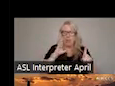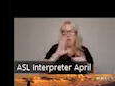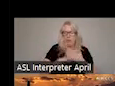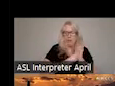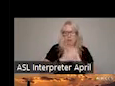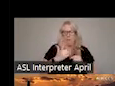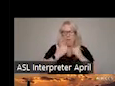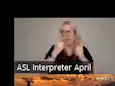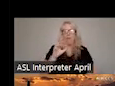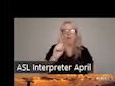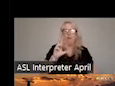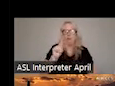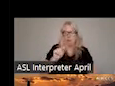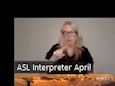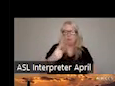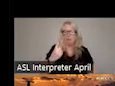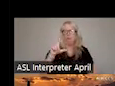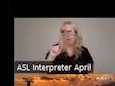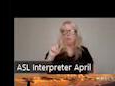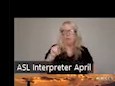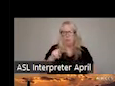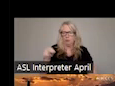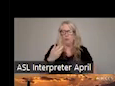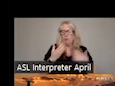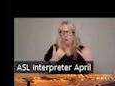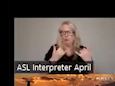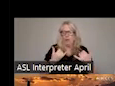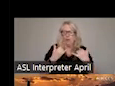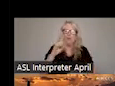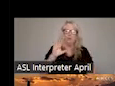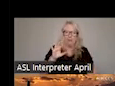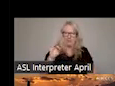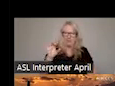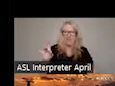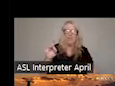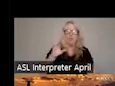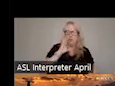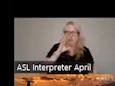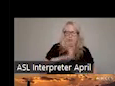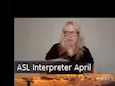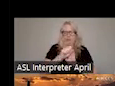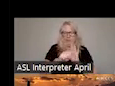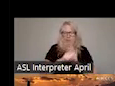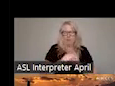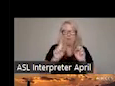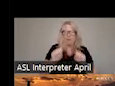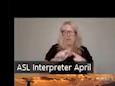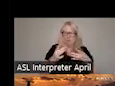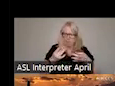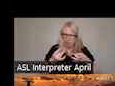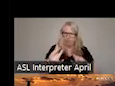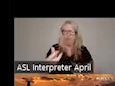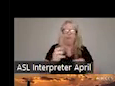October 1st of 2022. And now 988 callers around the state are able to seamlessly